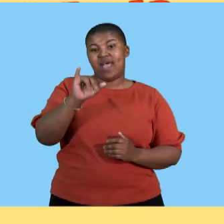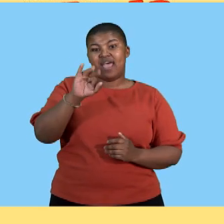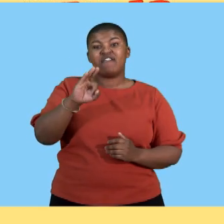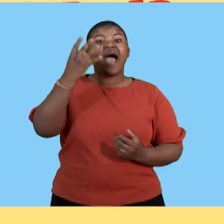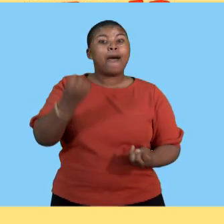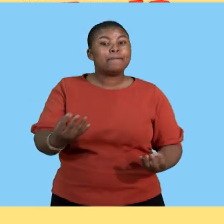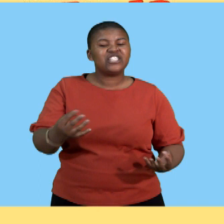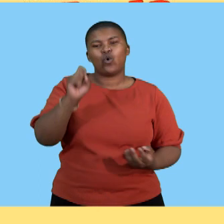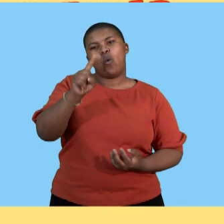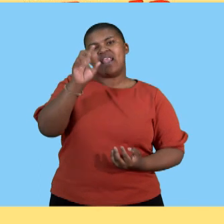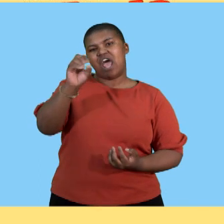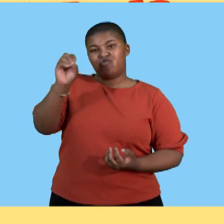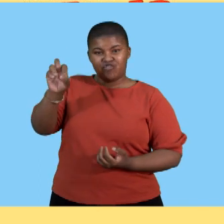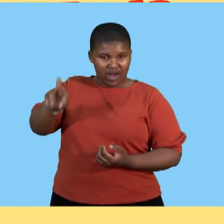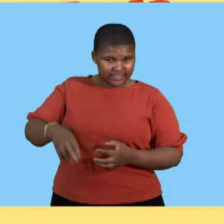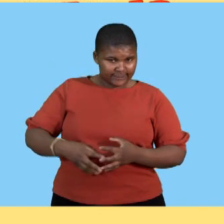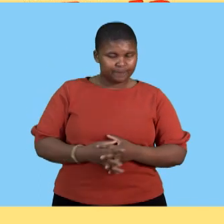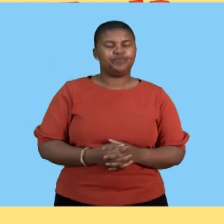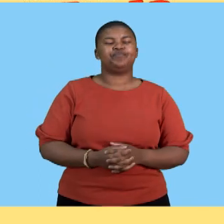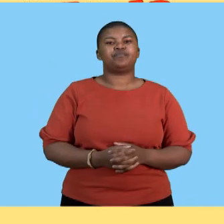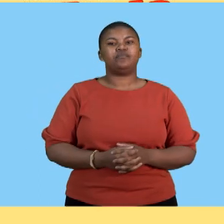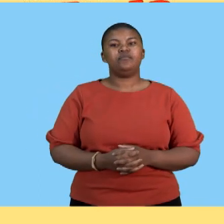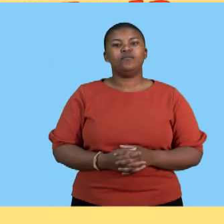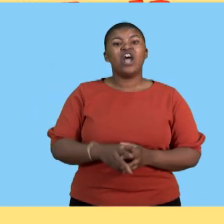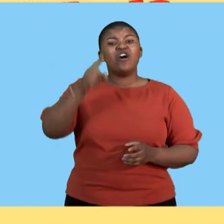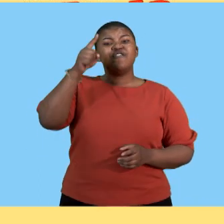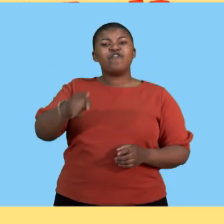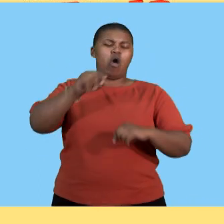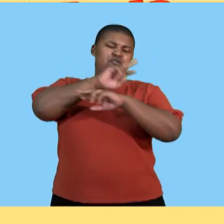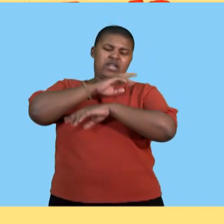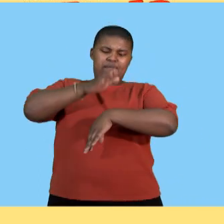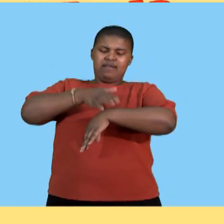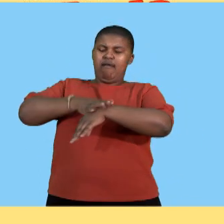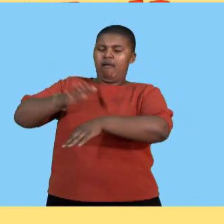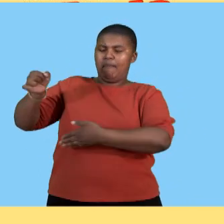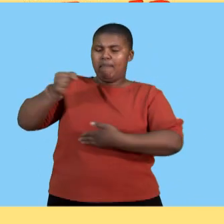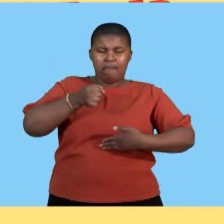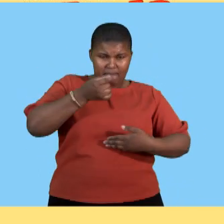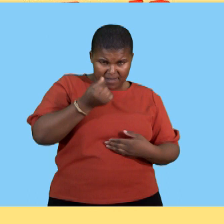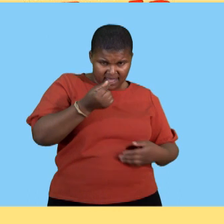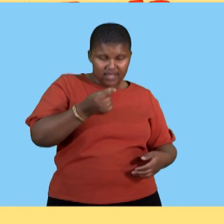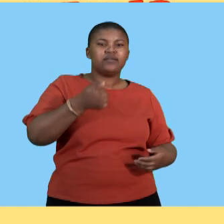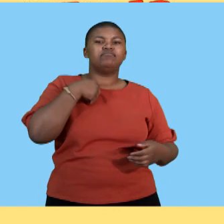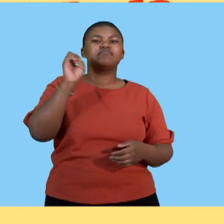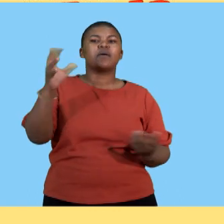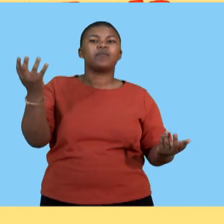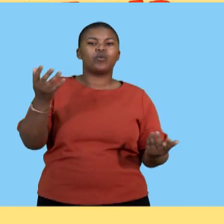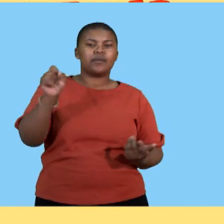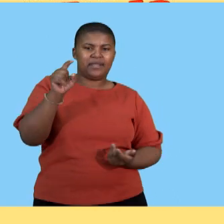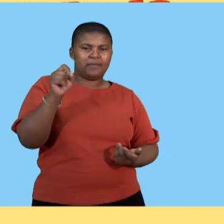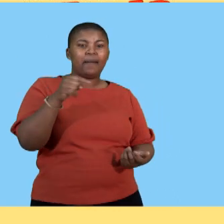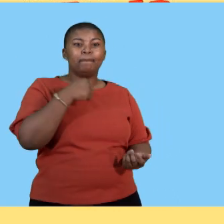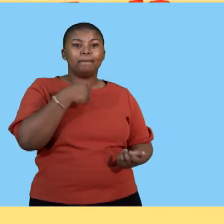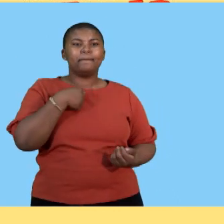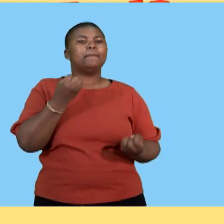is 100 rands. Now, for pension fund, I'll then come here